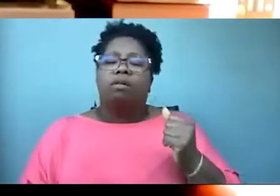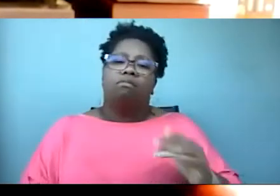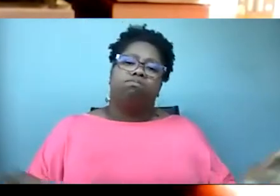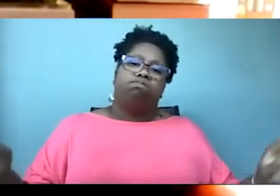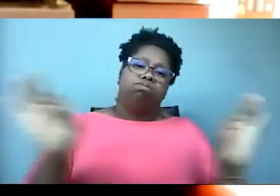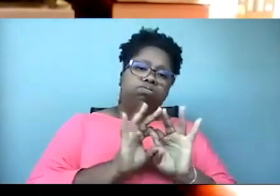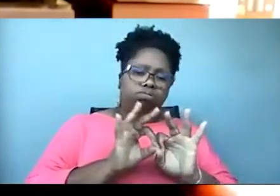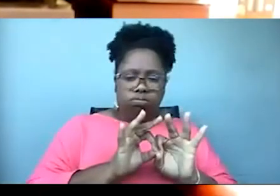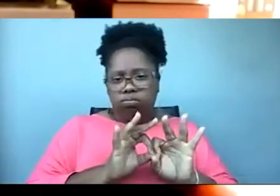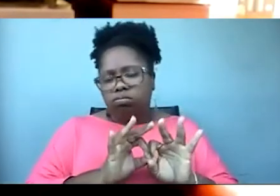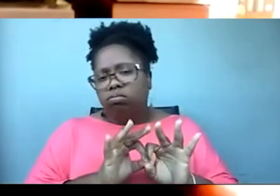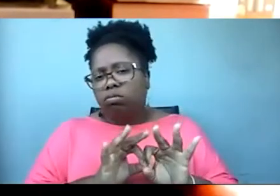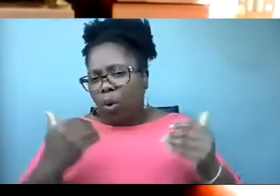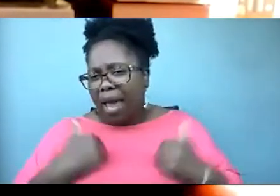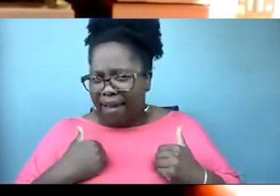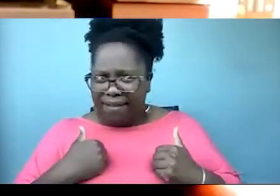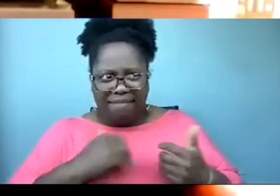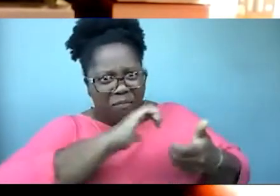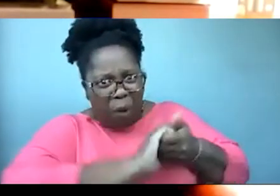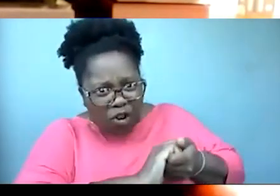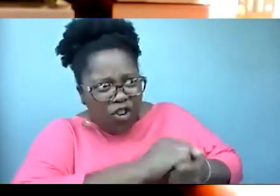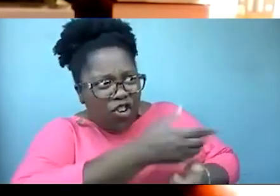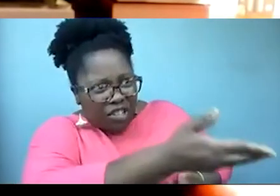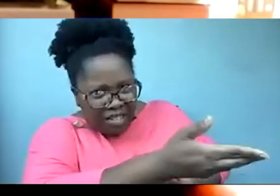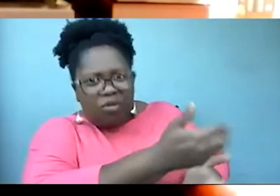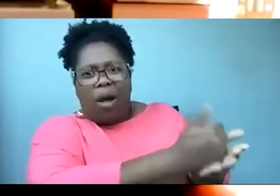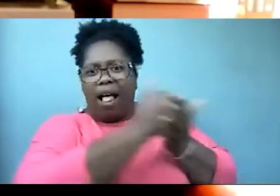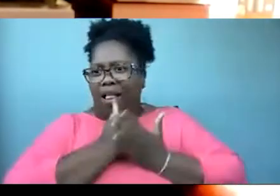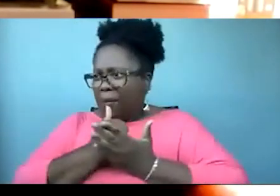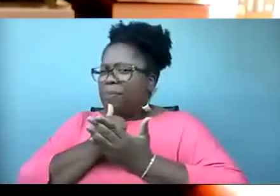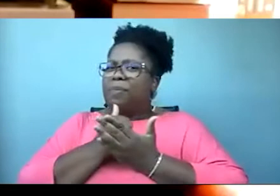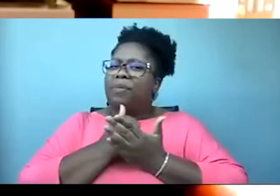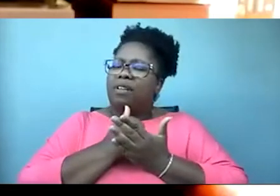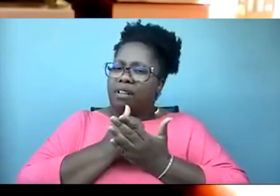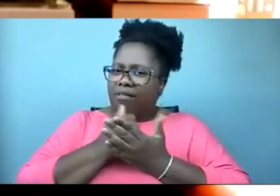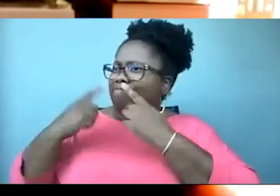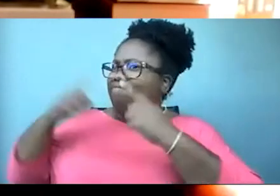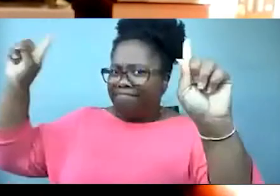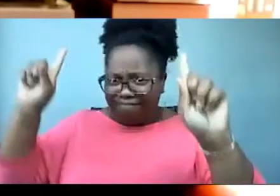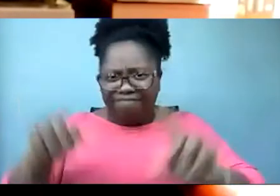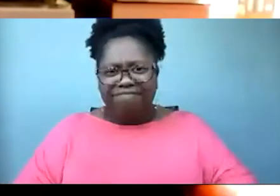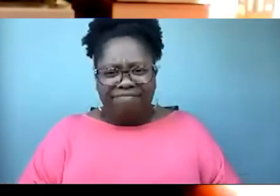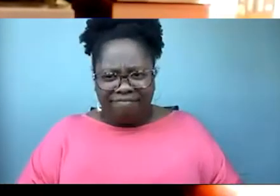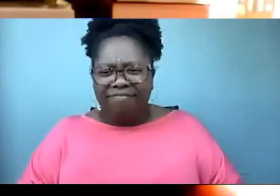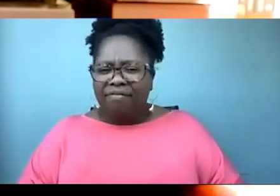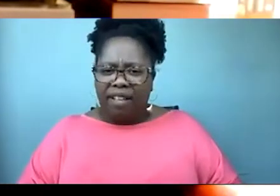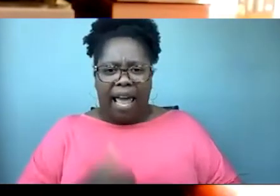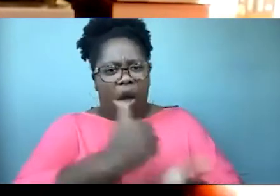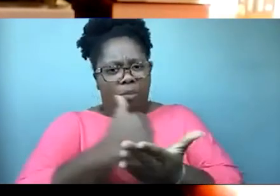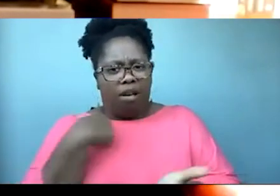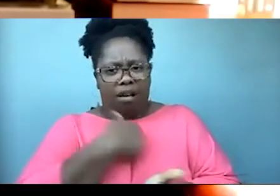adds to not only our credibility as a community group, but academics' credibility as